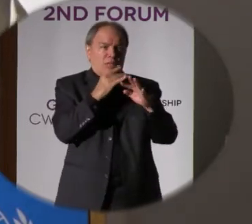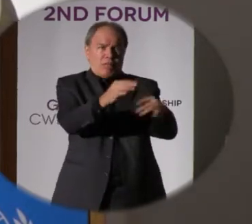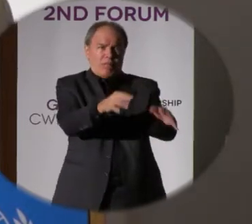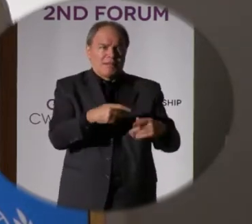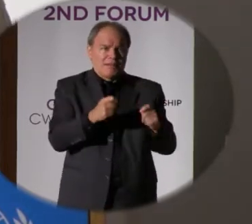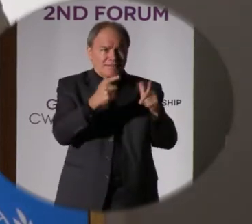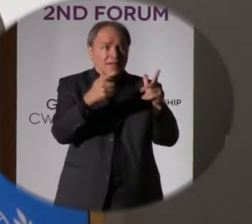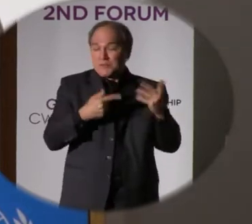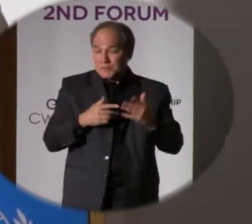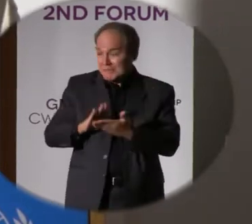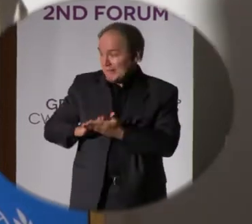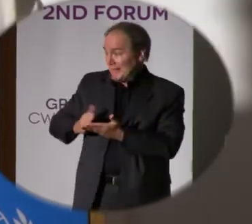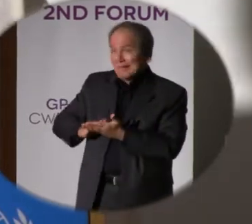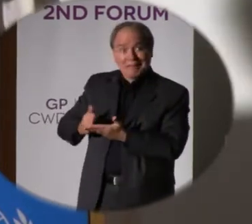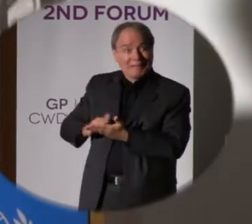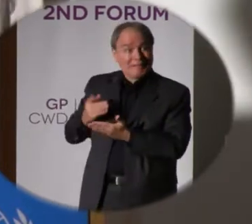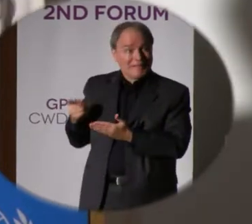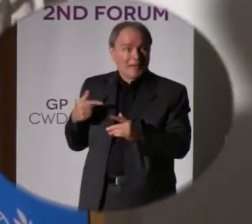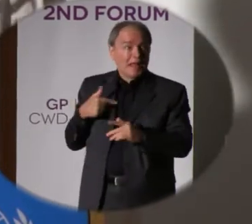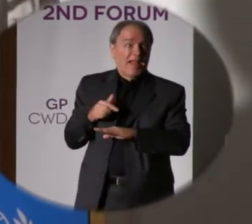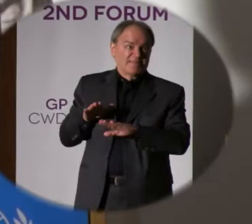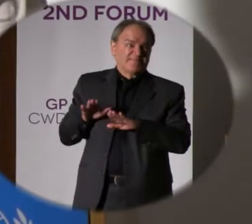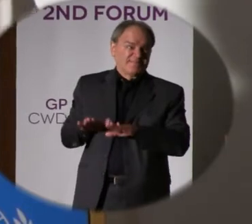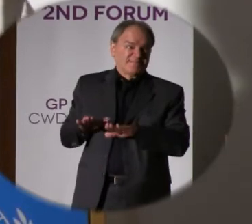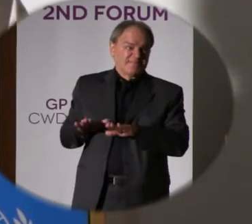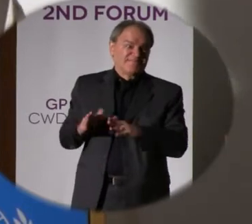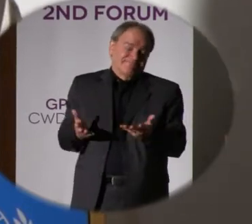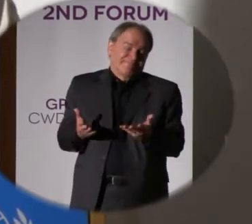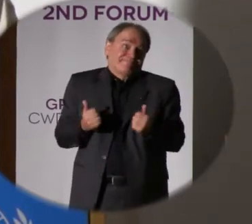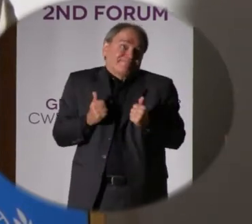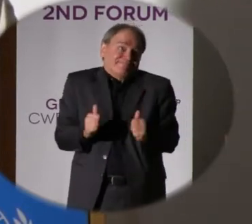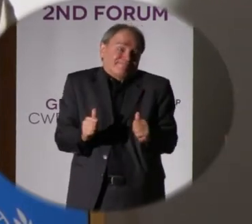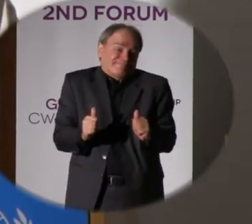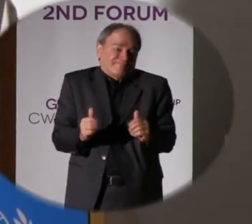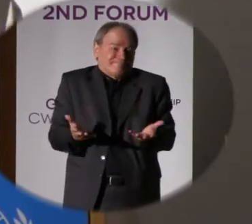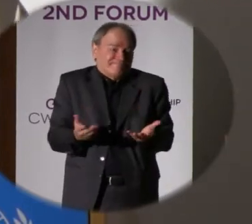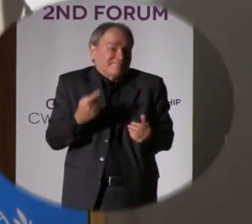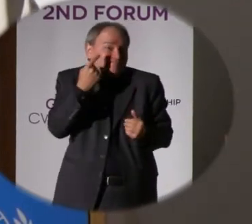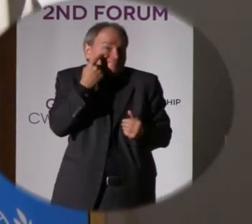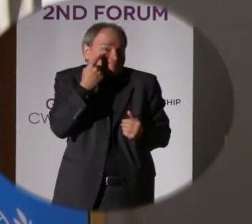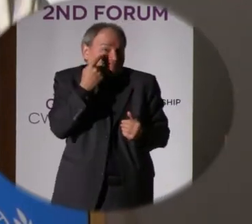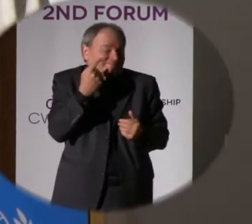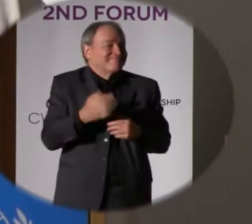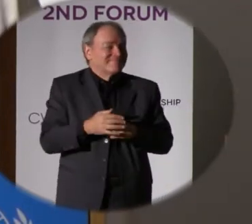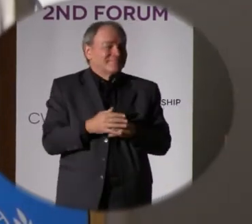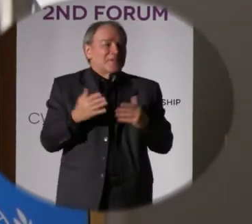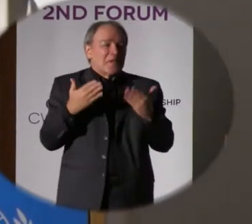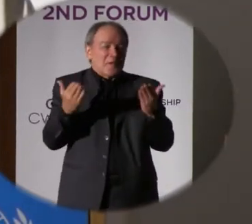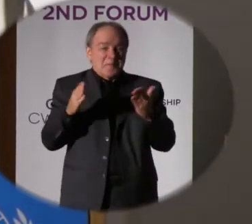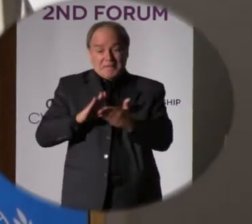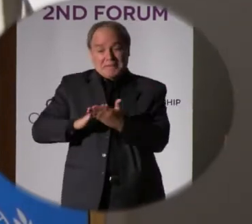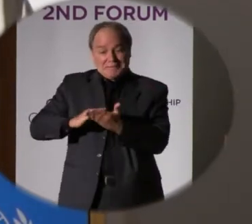fast, so I'll try and slow down to keep our translators happy.